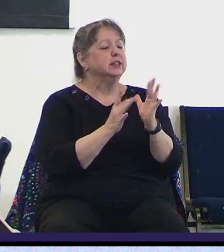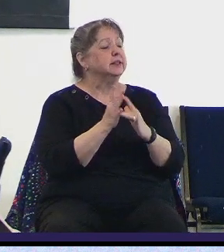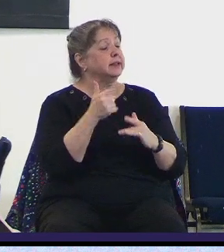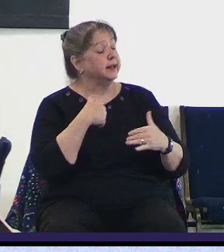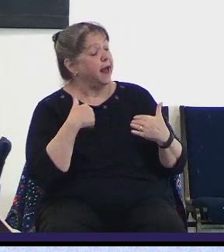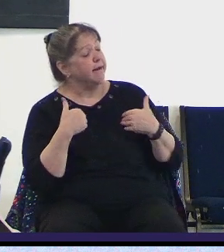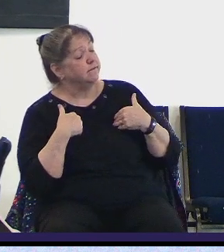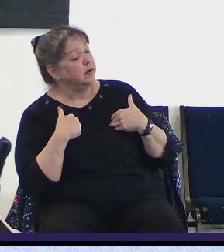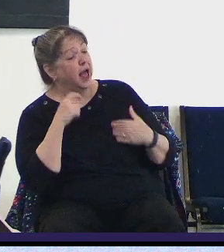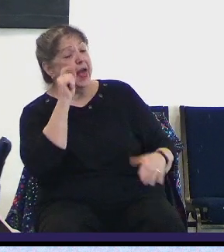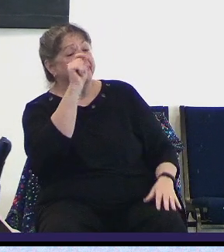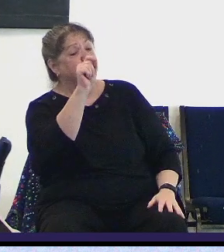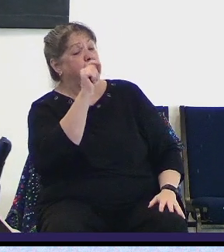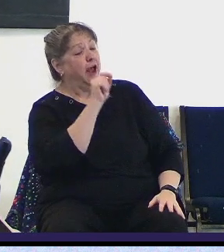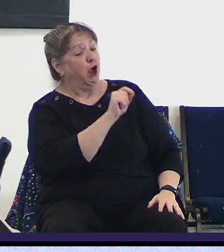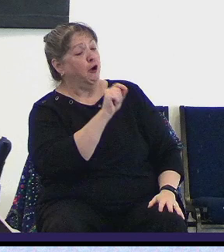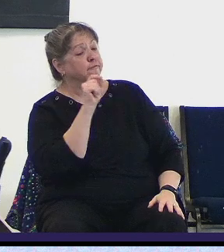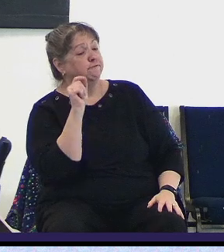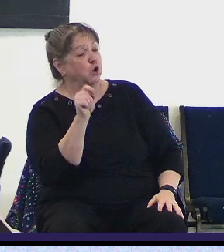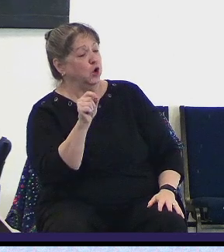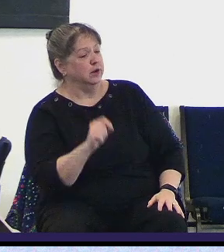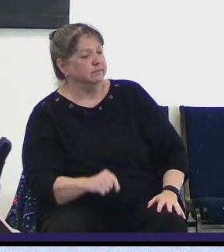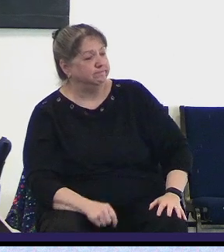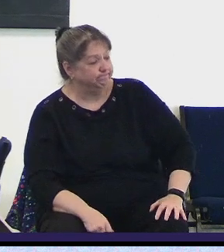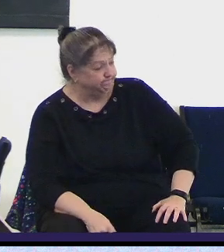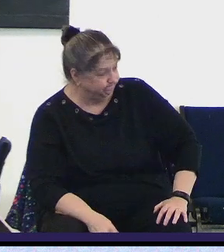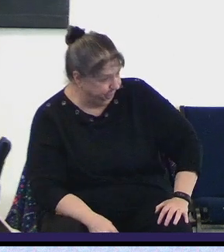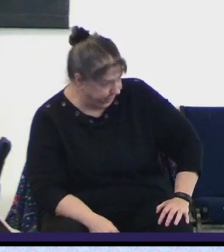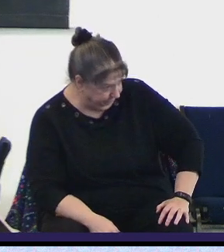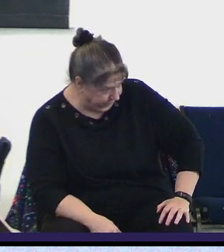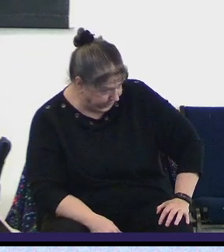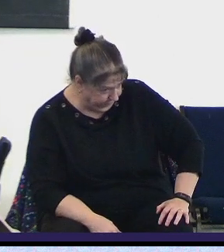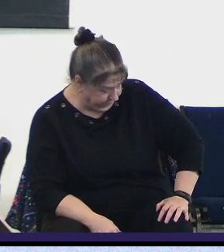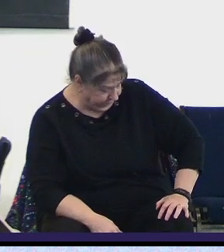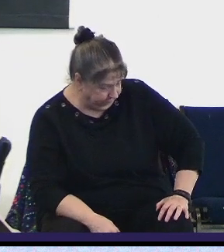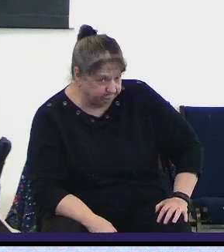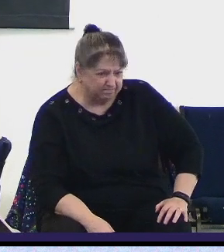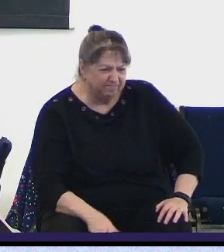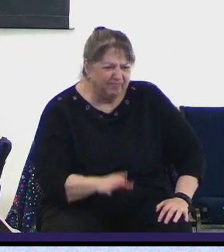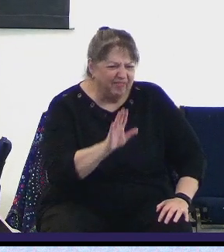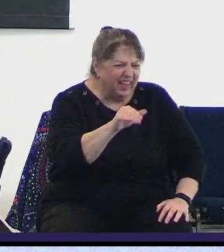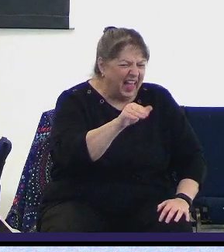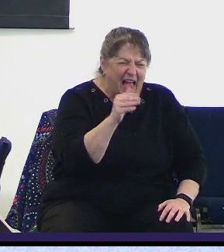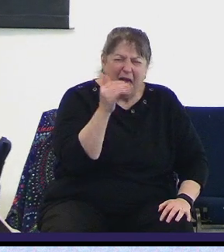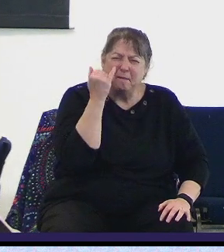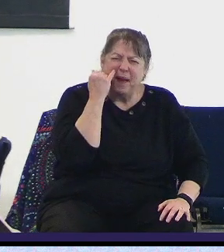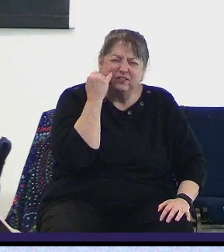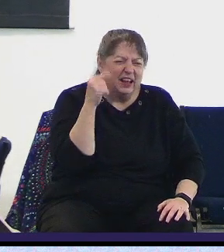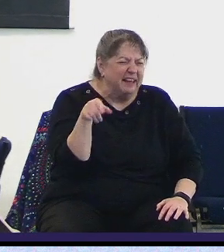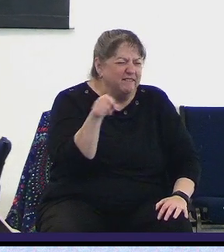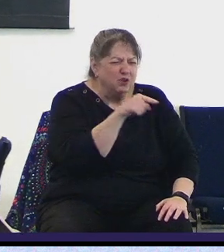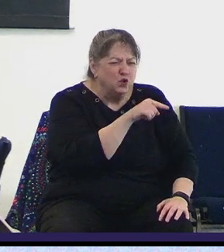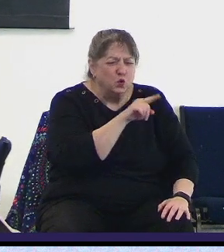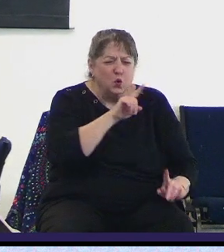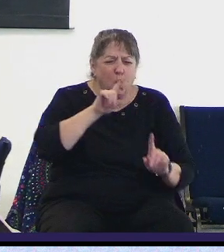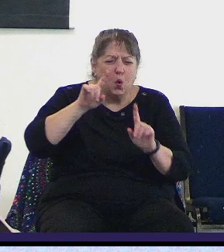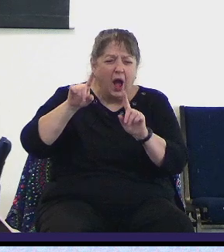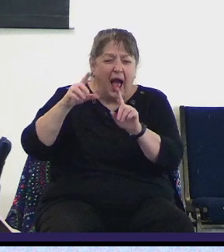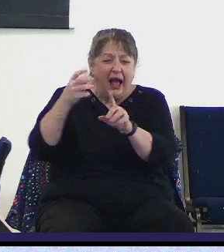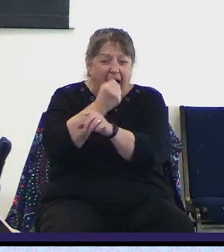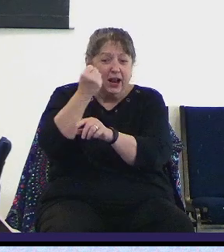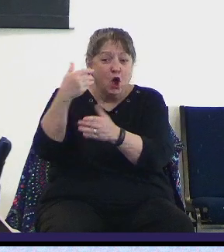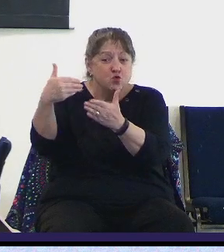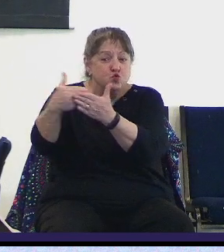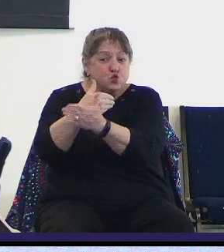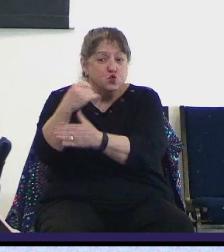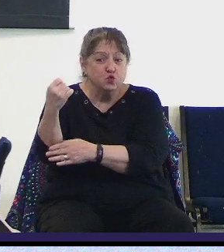them, therefore. It's like you going to a job. You just got that job. You've never met your high boss. You